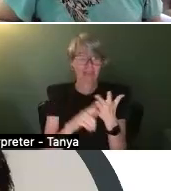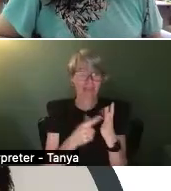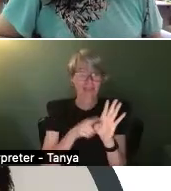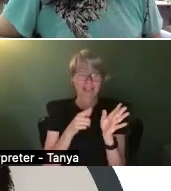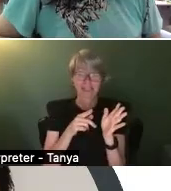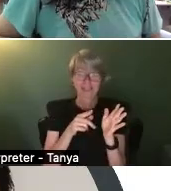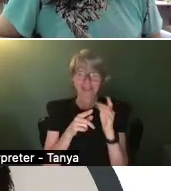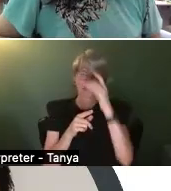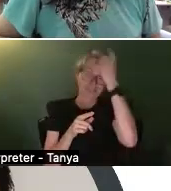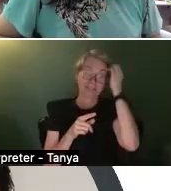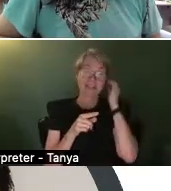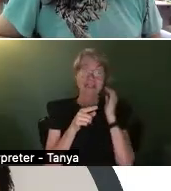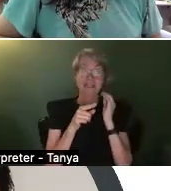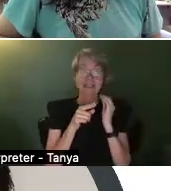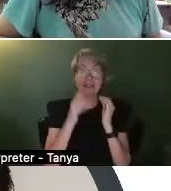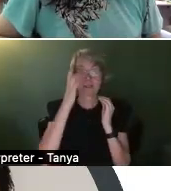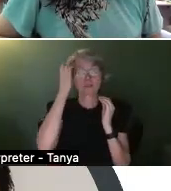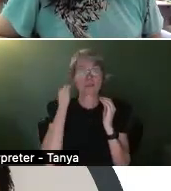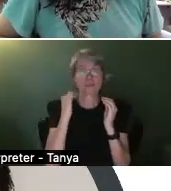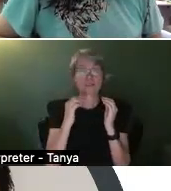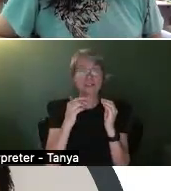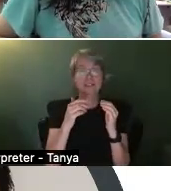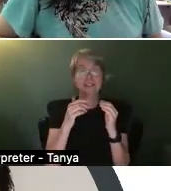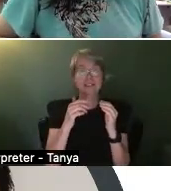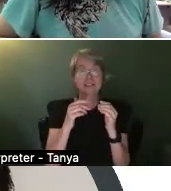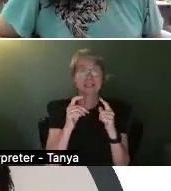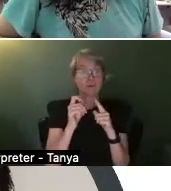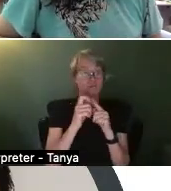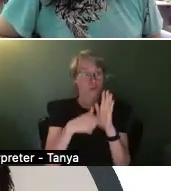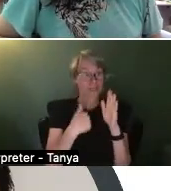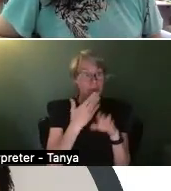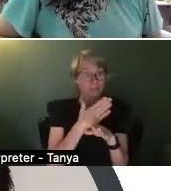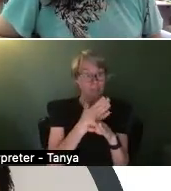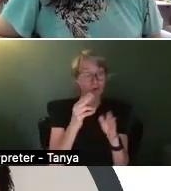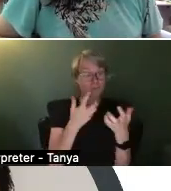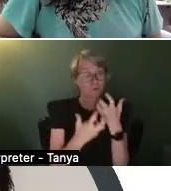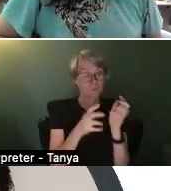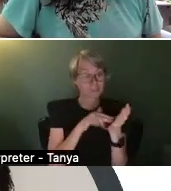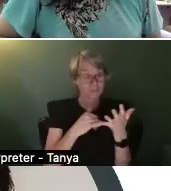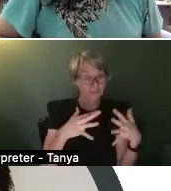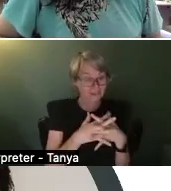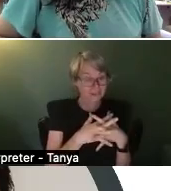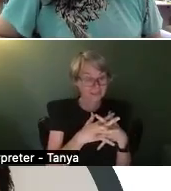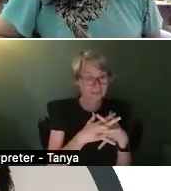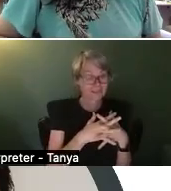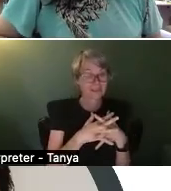from University of New South Wales, Tahi Hin, a project administrator